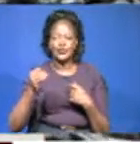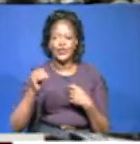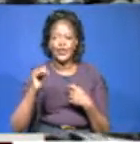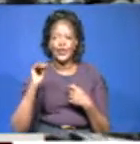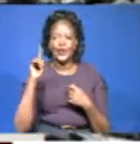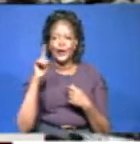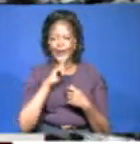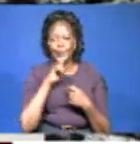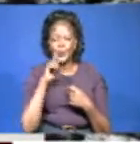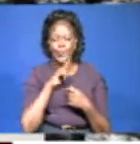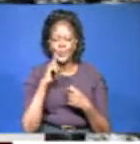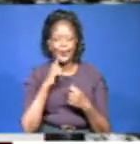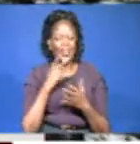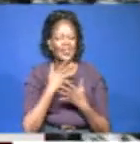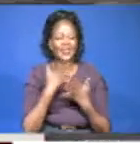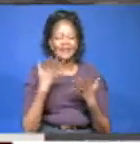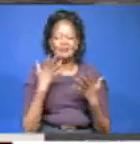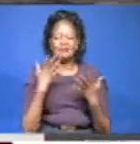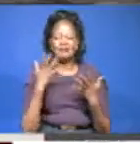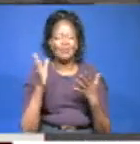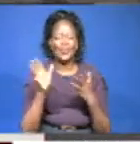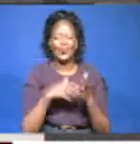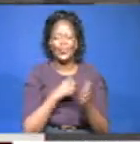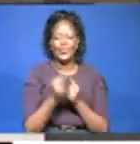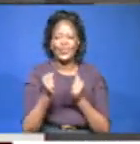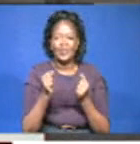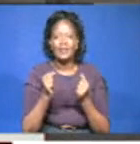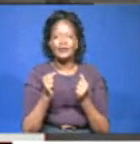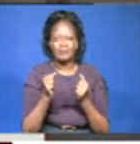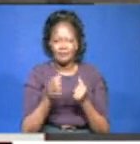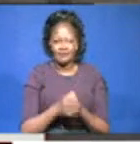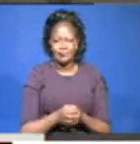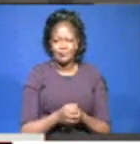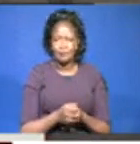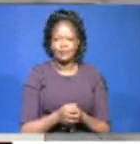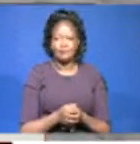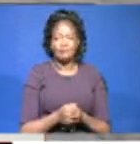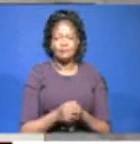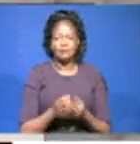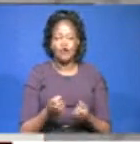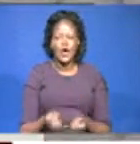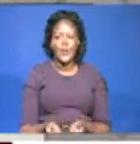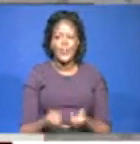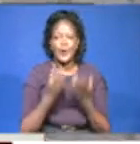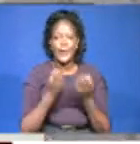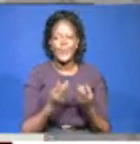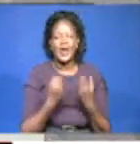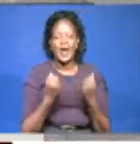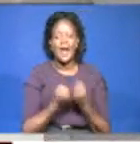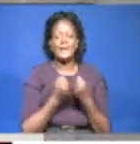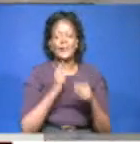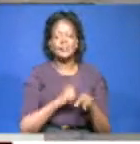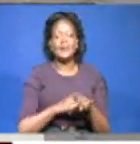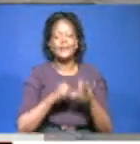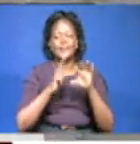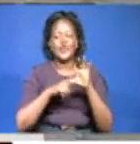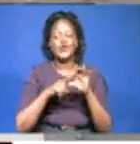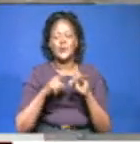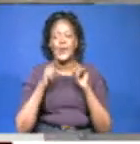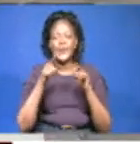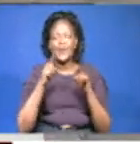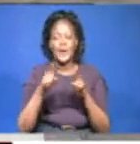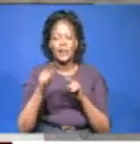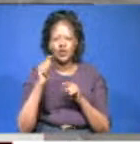infrastructure facilities were hit, the local authorities said. The strikes come after Russia blamed Ukraine for a drone attack on its Black